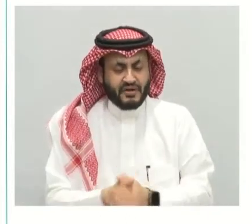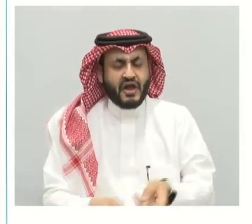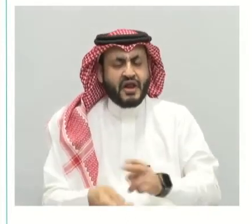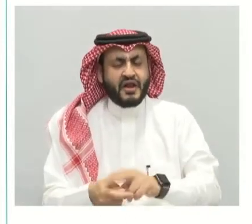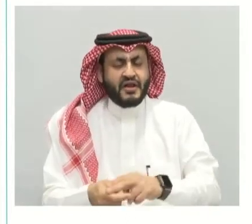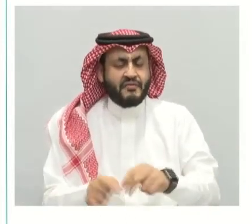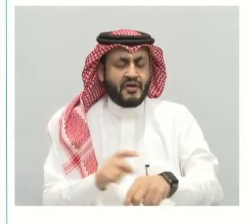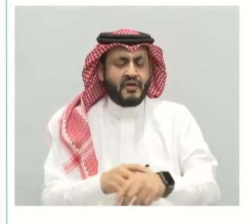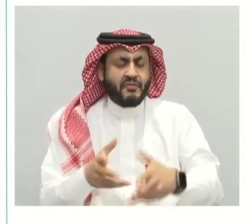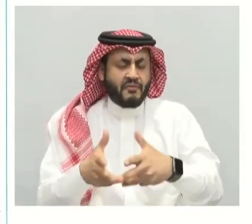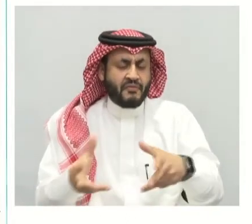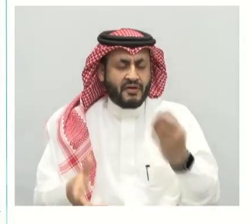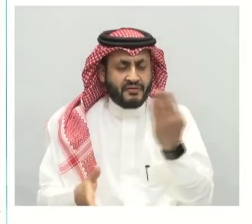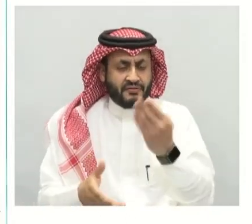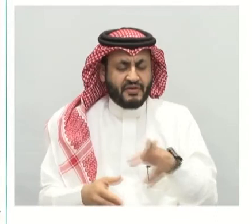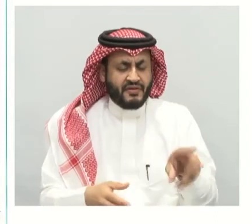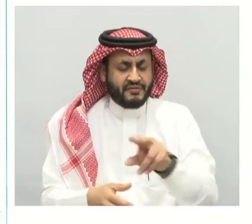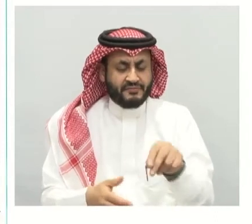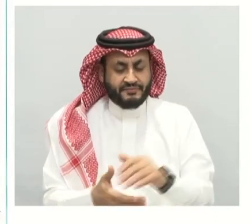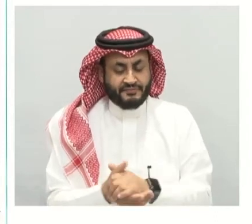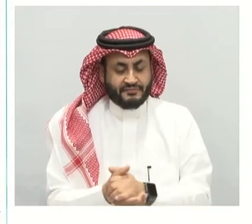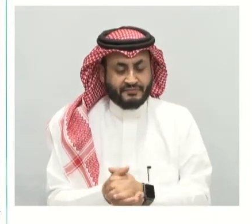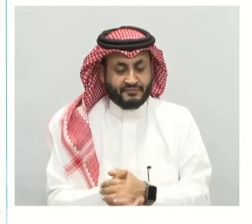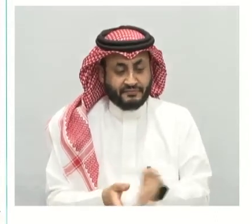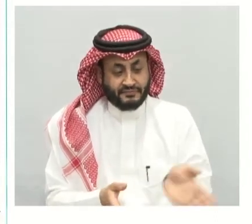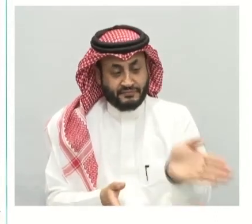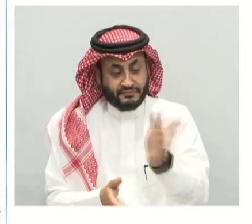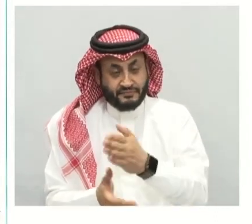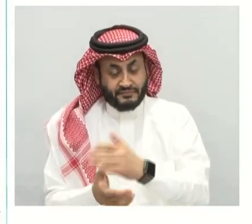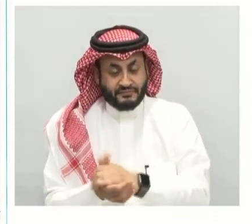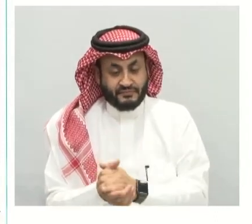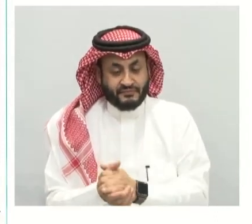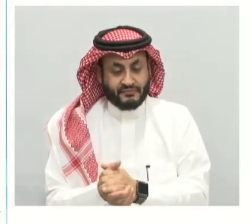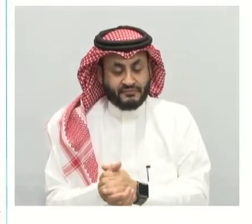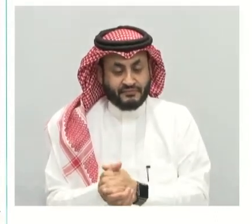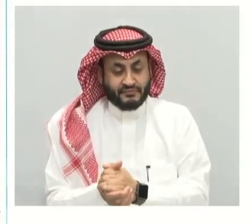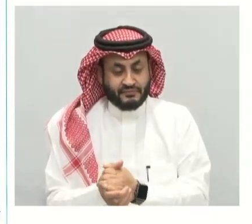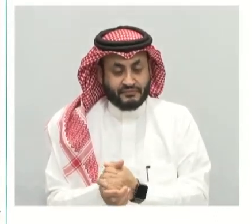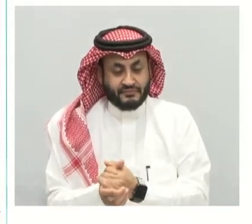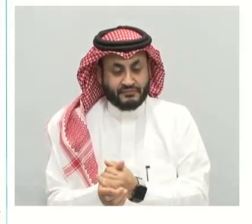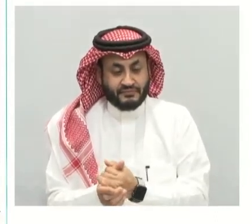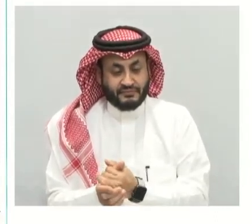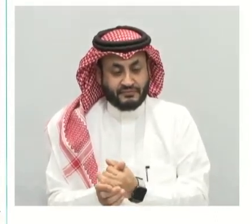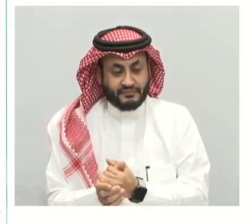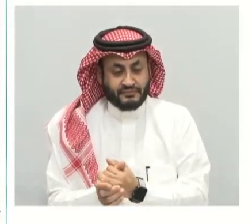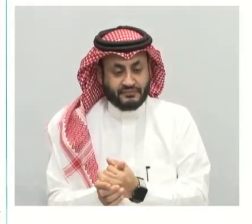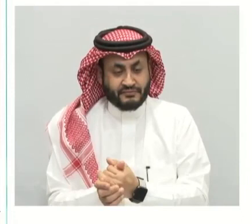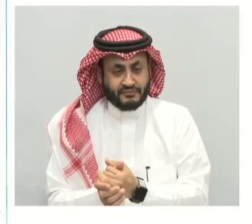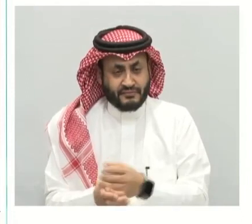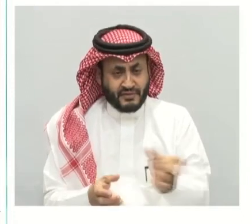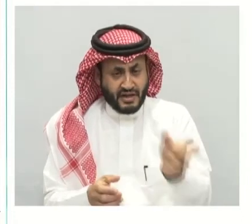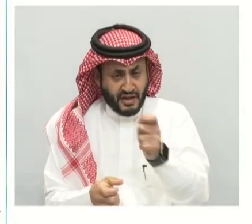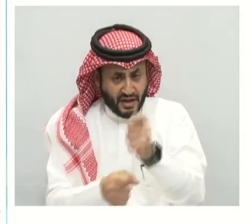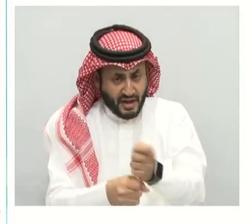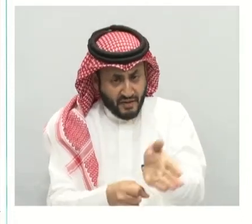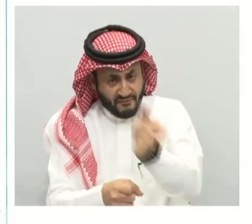So we have read those examples. And also we talked about the infinitives. We said that sometimes we use infinitive after certain